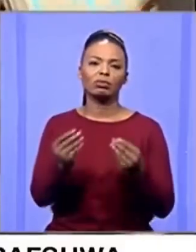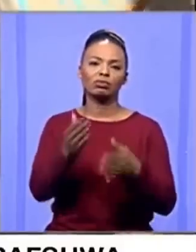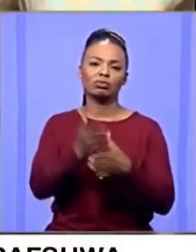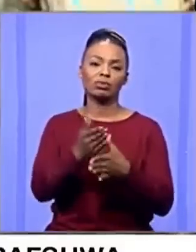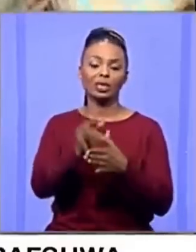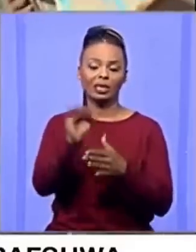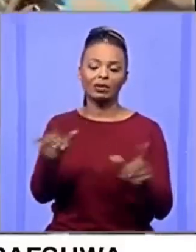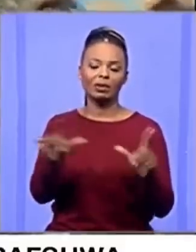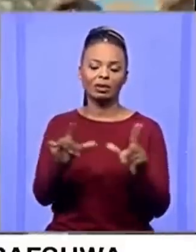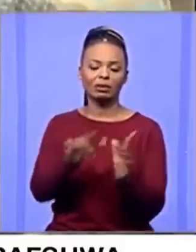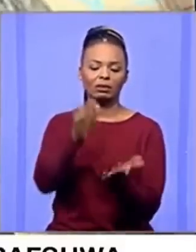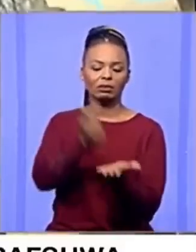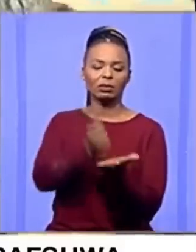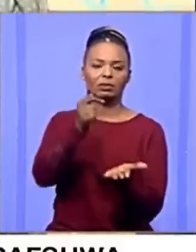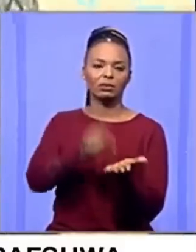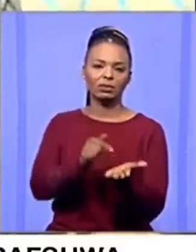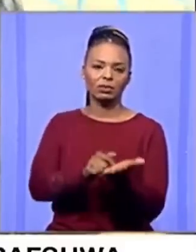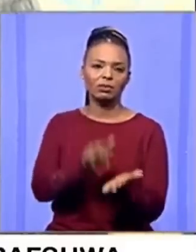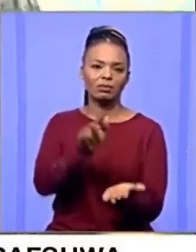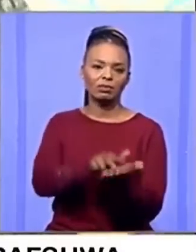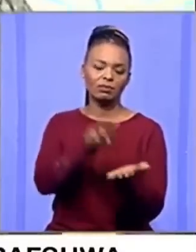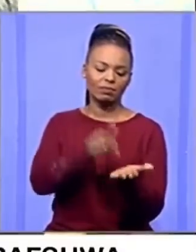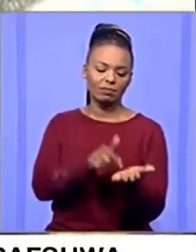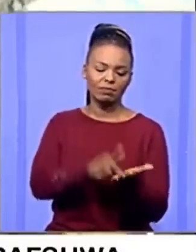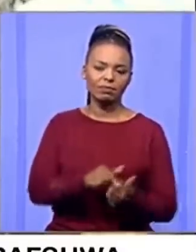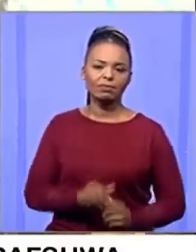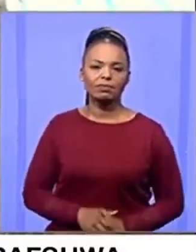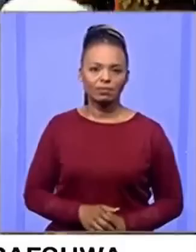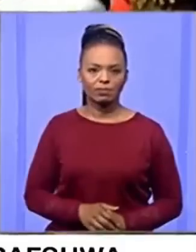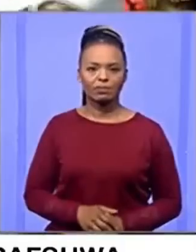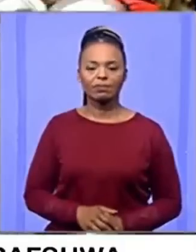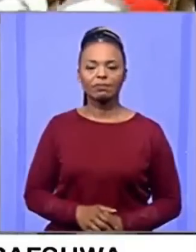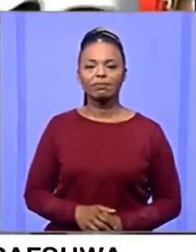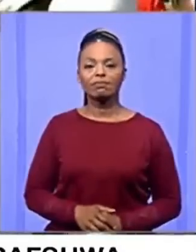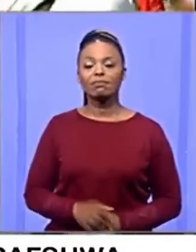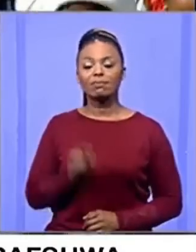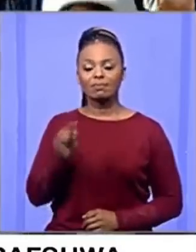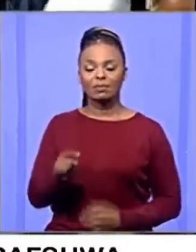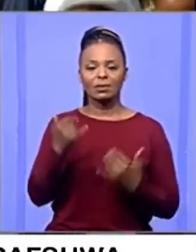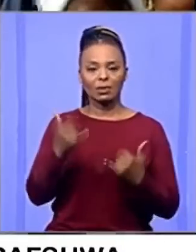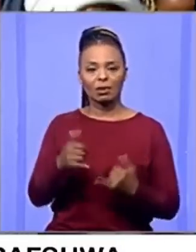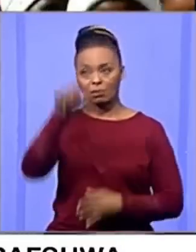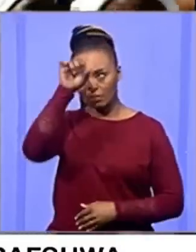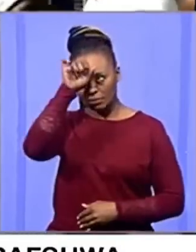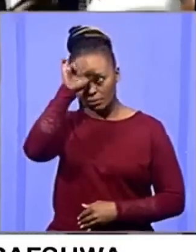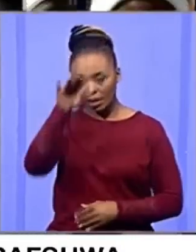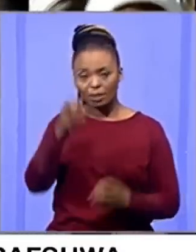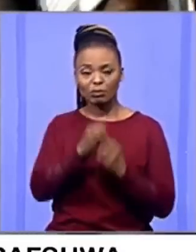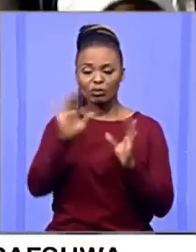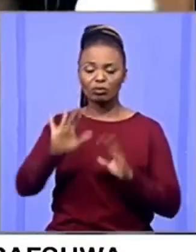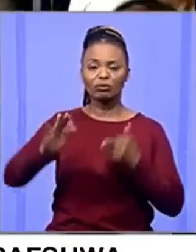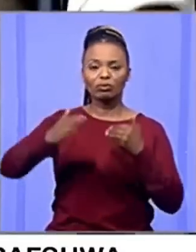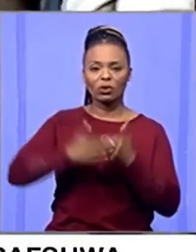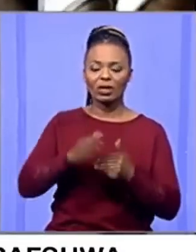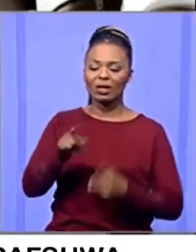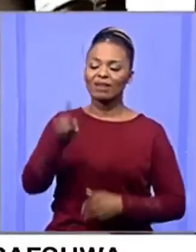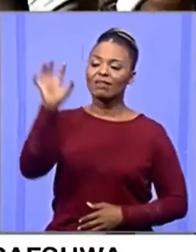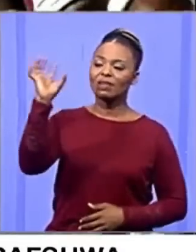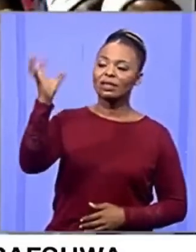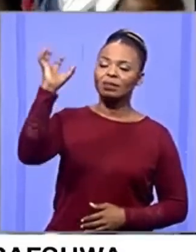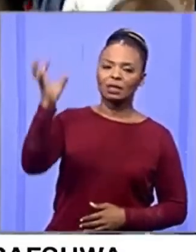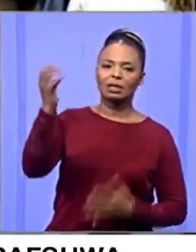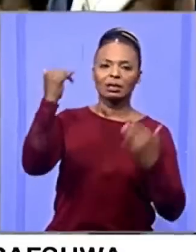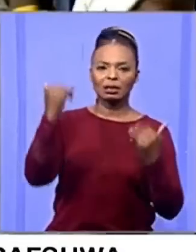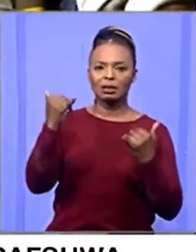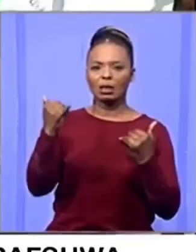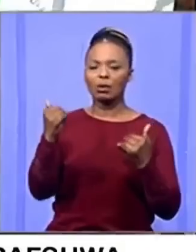hore ho kenngwe tshebetsong moralo wa setjhaba le mesebetsi ya merafo. Le hore merafo e kwetsweng ya Free State e behwe